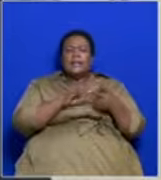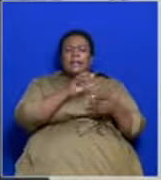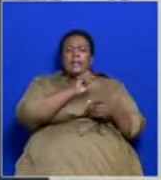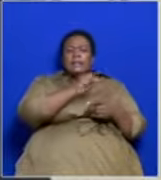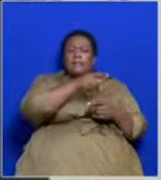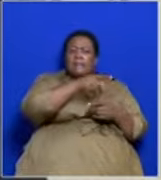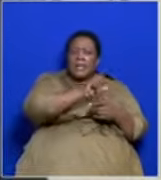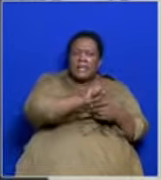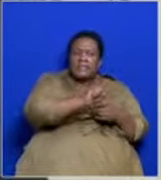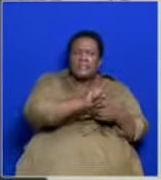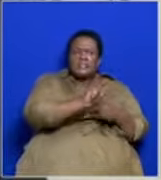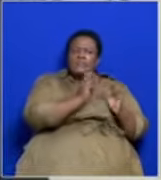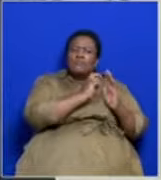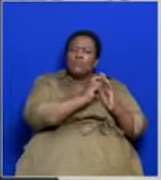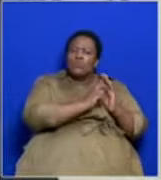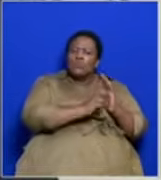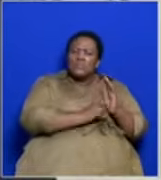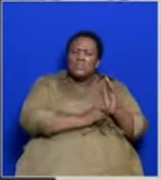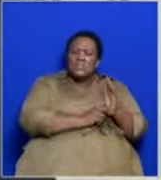can carry multiple